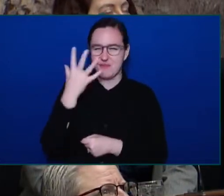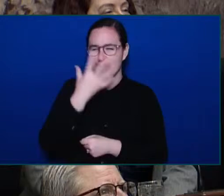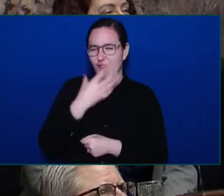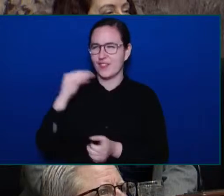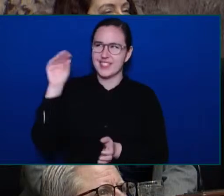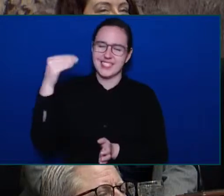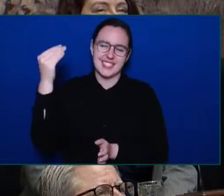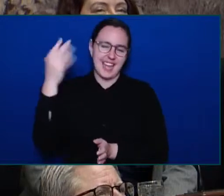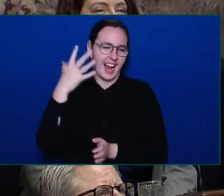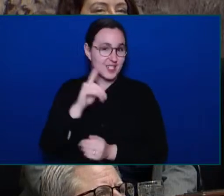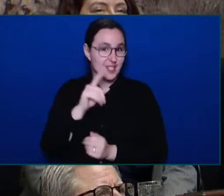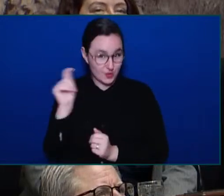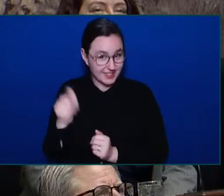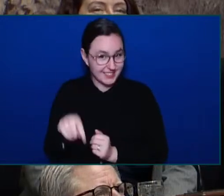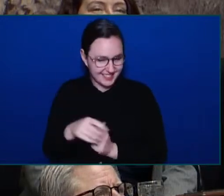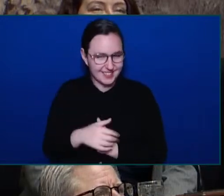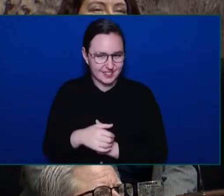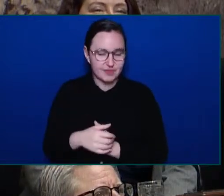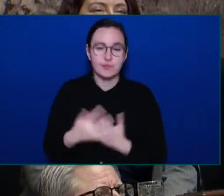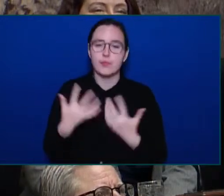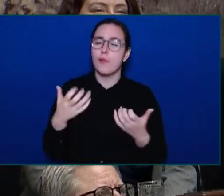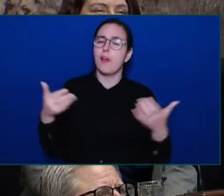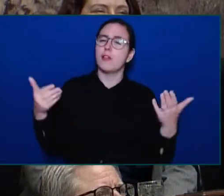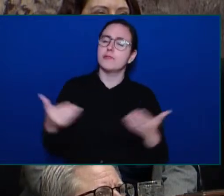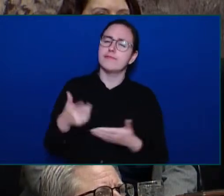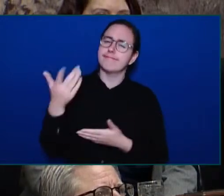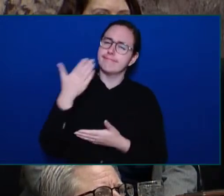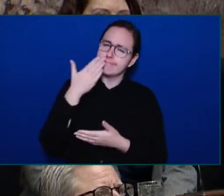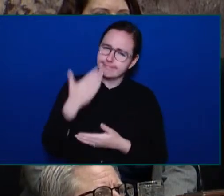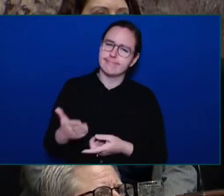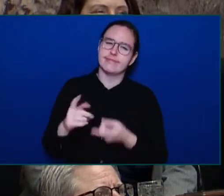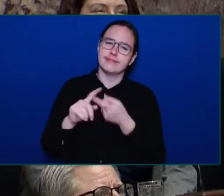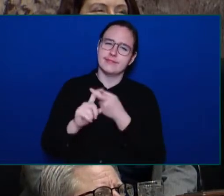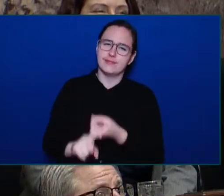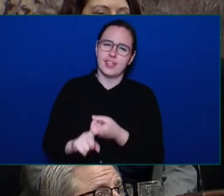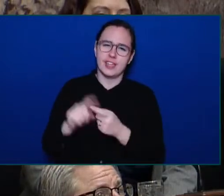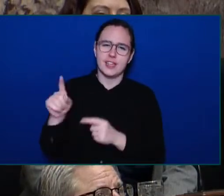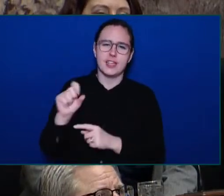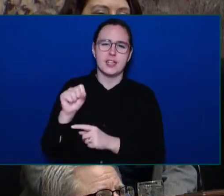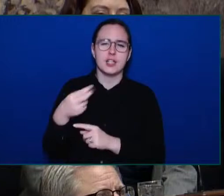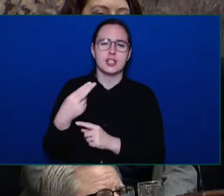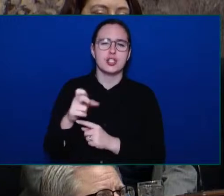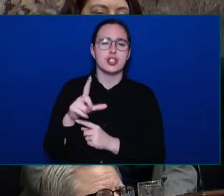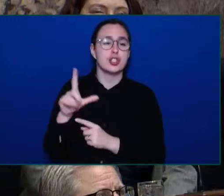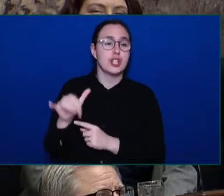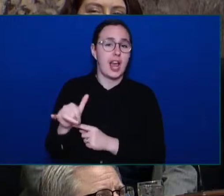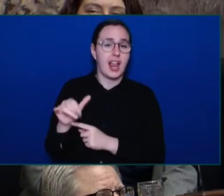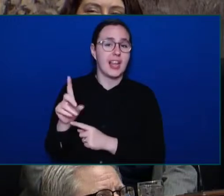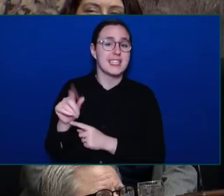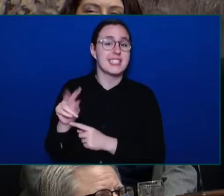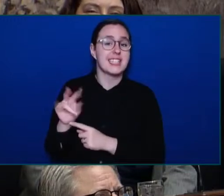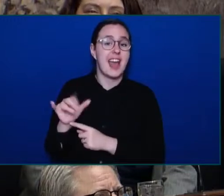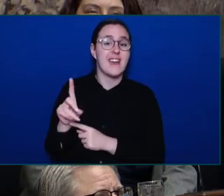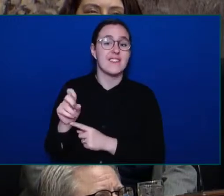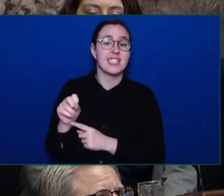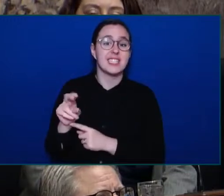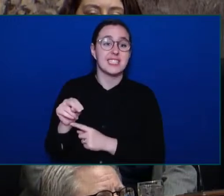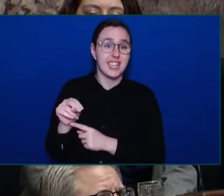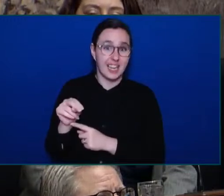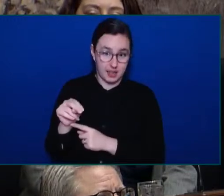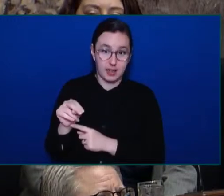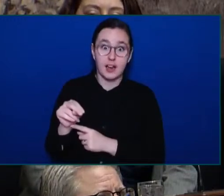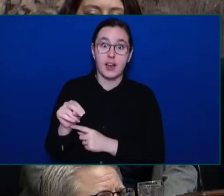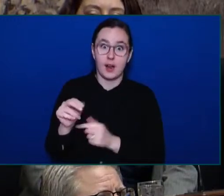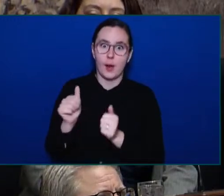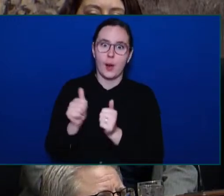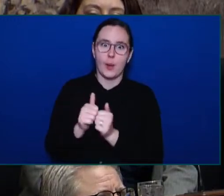Shelley Davidson, who's here today, and she's brought 3 wild and crazy ladies with her, or 4 wild and crazy ladies with her, Kim Allen,